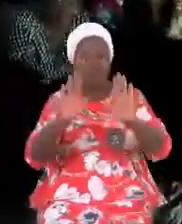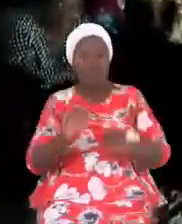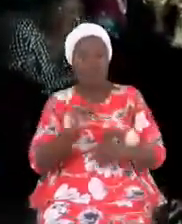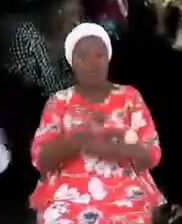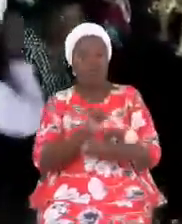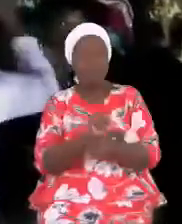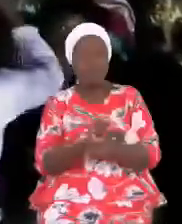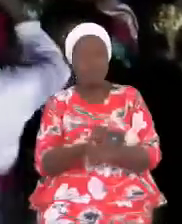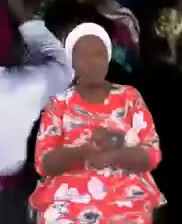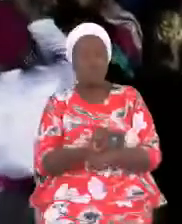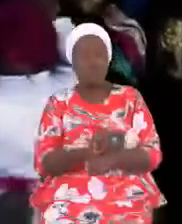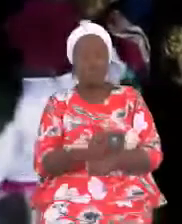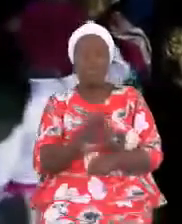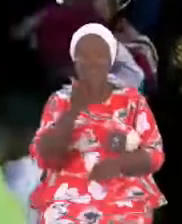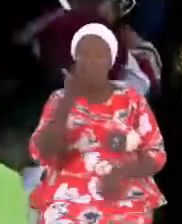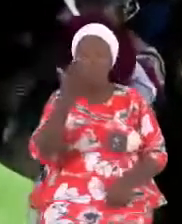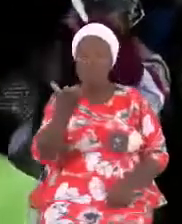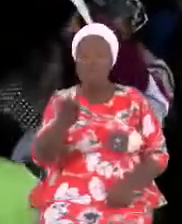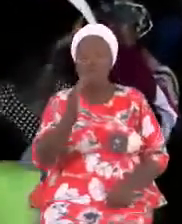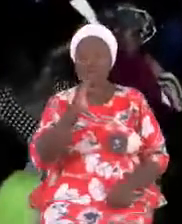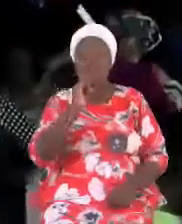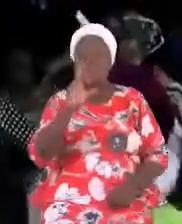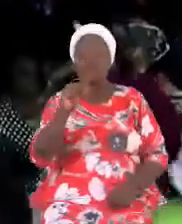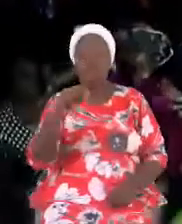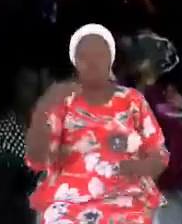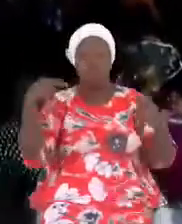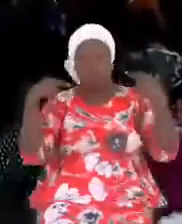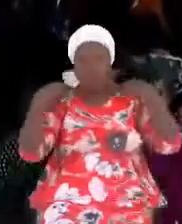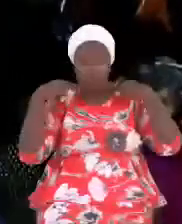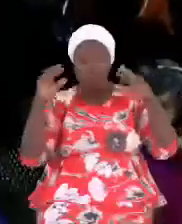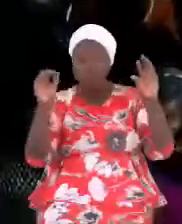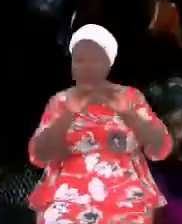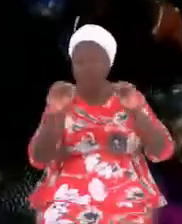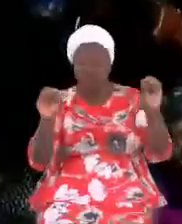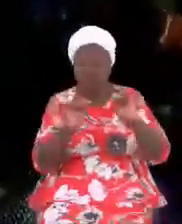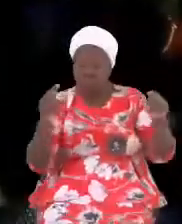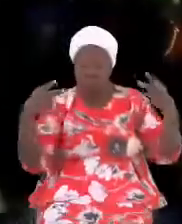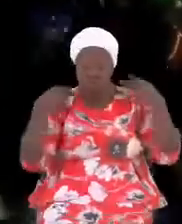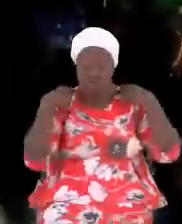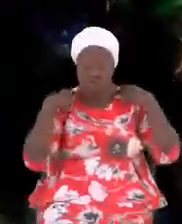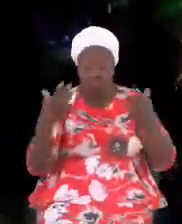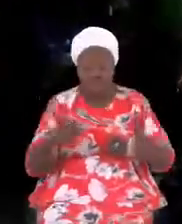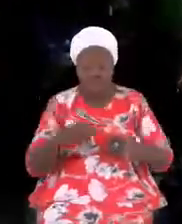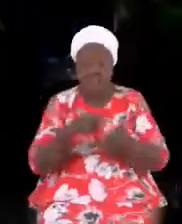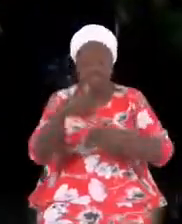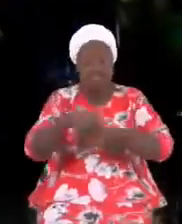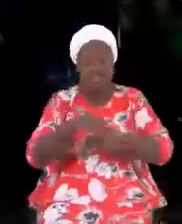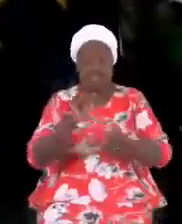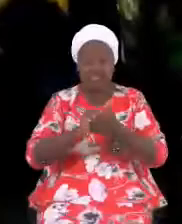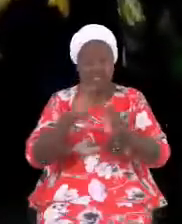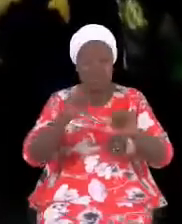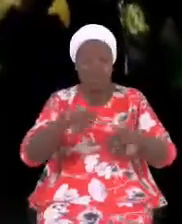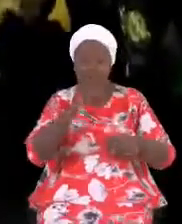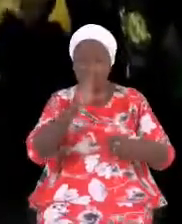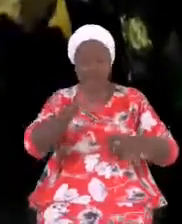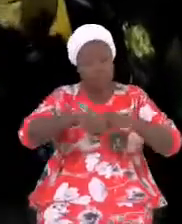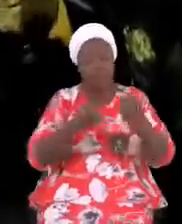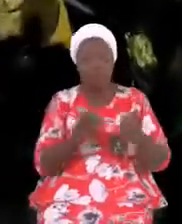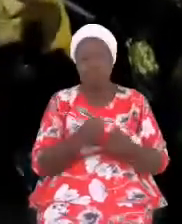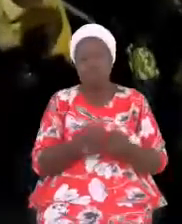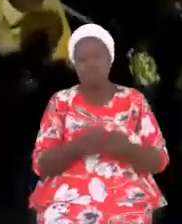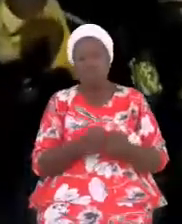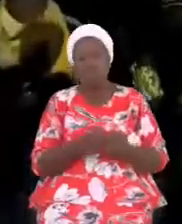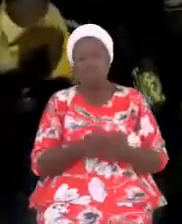There is no yoke here tonight that cannot be broken. There is no power